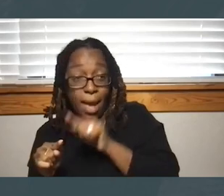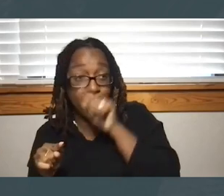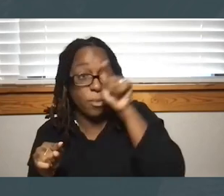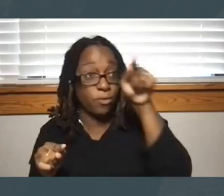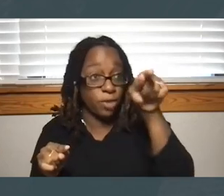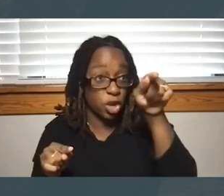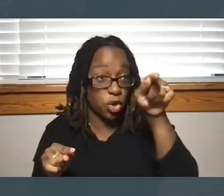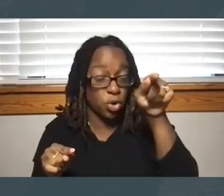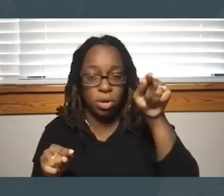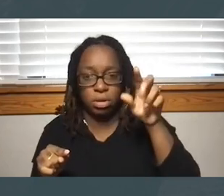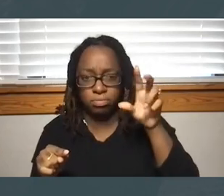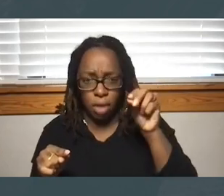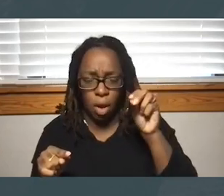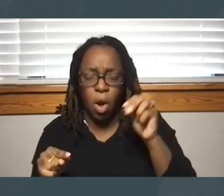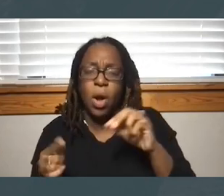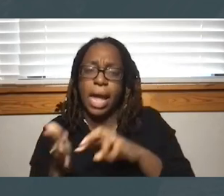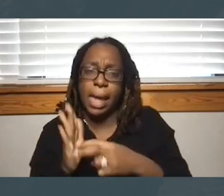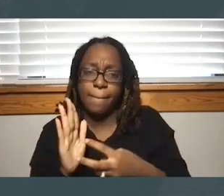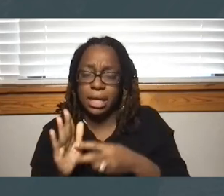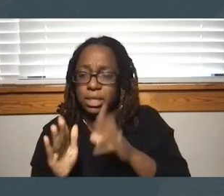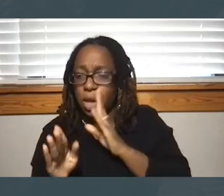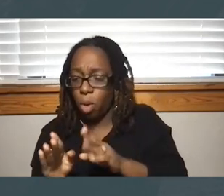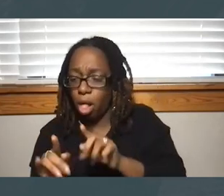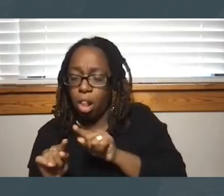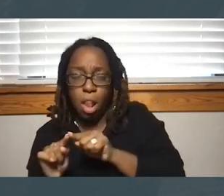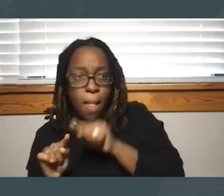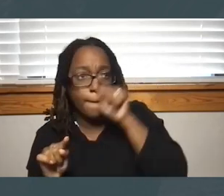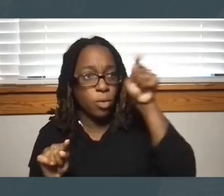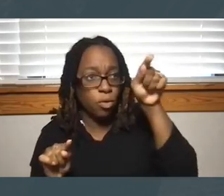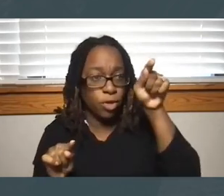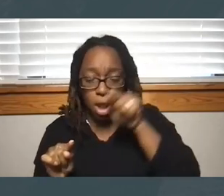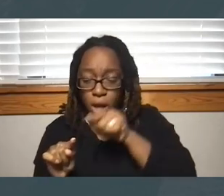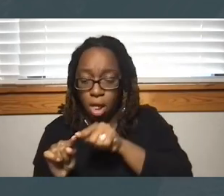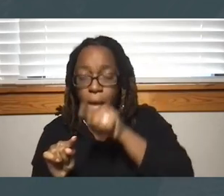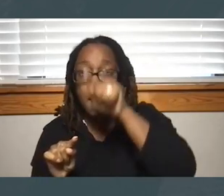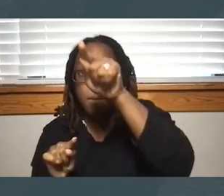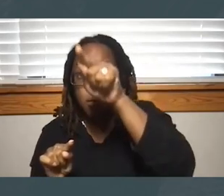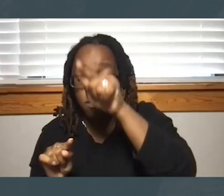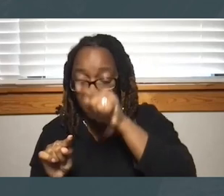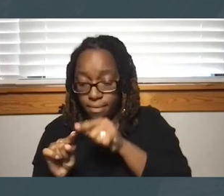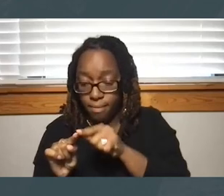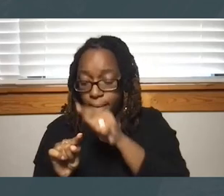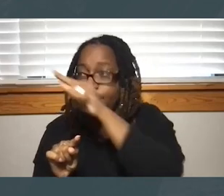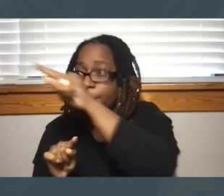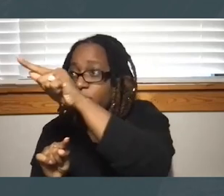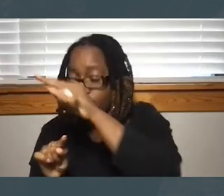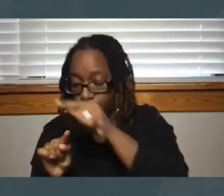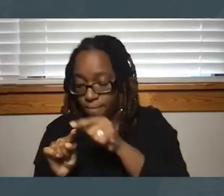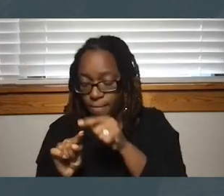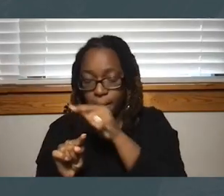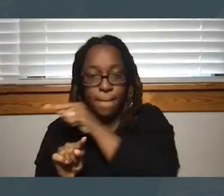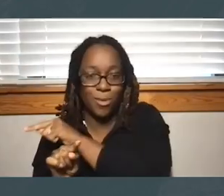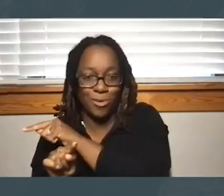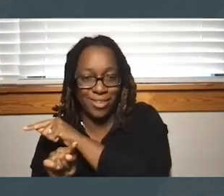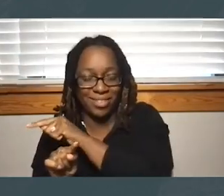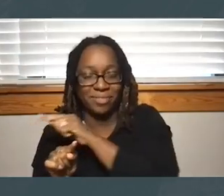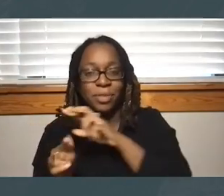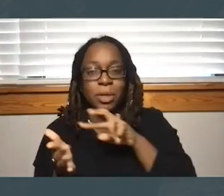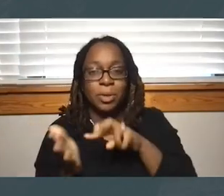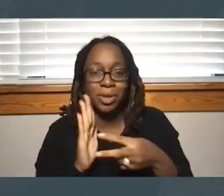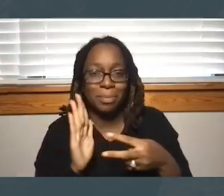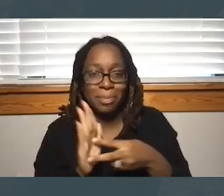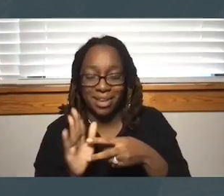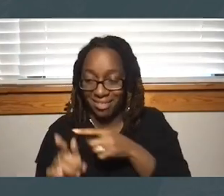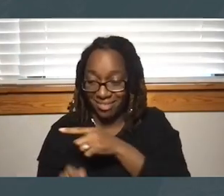Z. And it's having, for the people in dispersal, the knowledge that they are